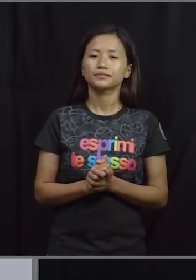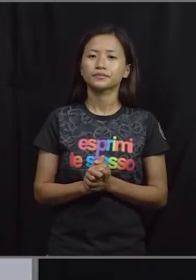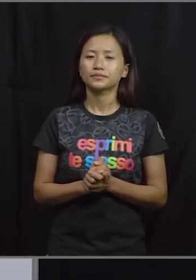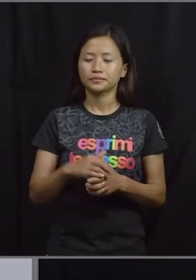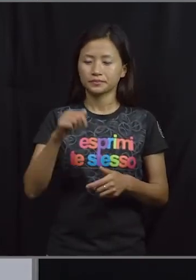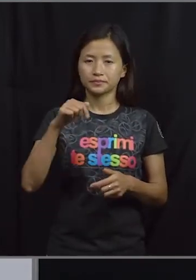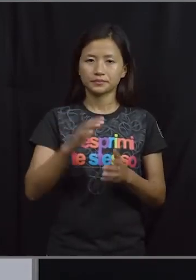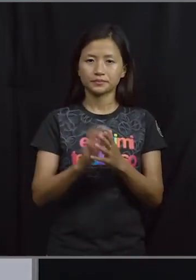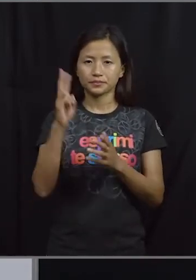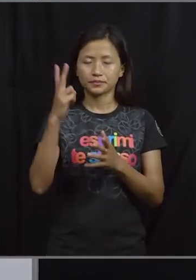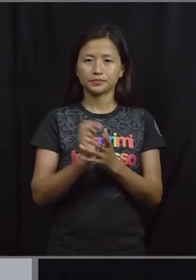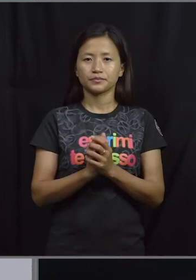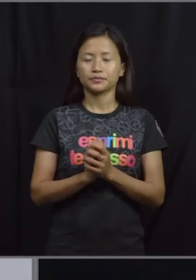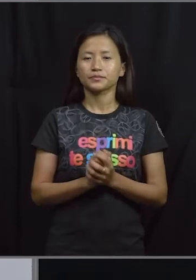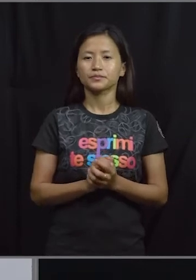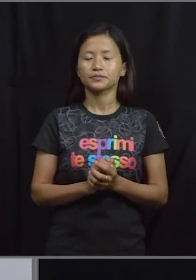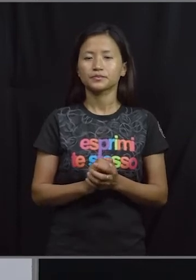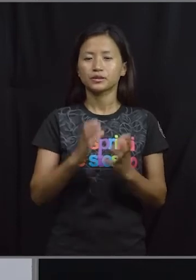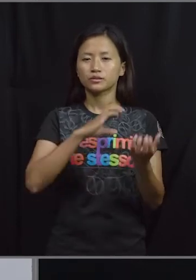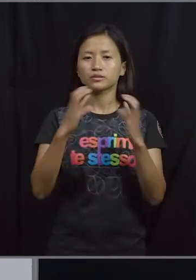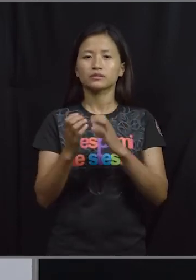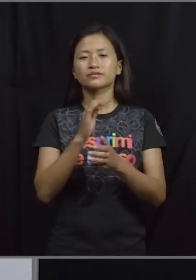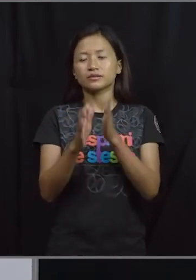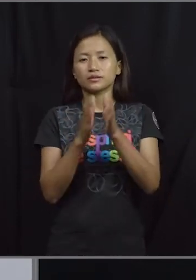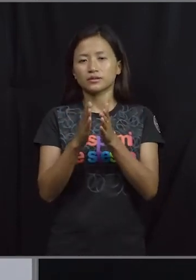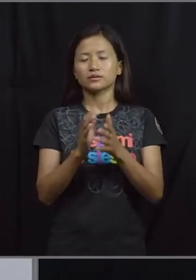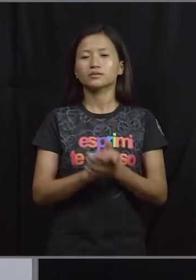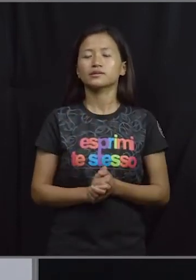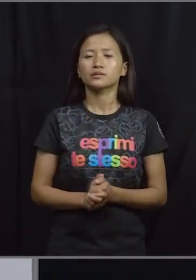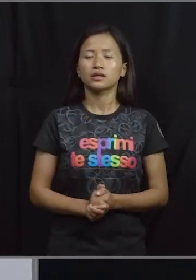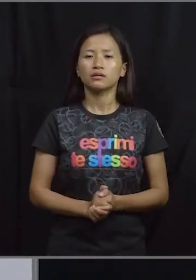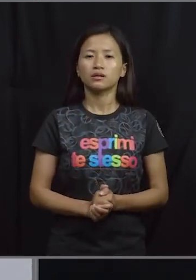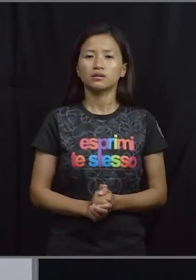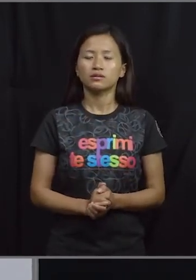these two. Okay, and here we have to change the sign.